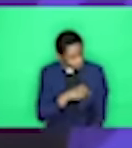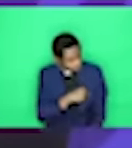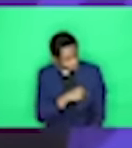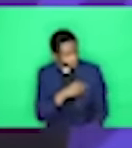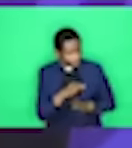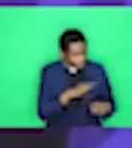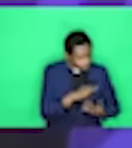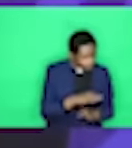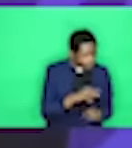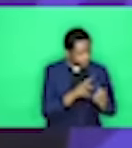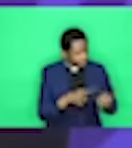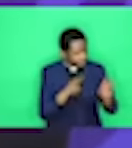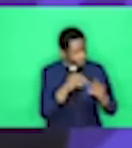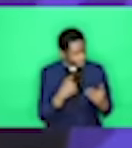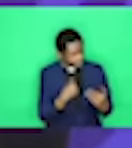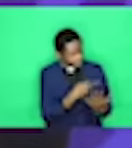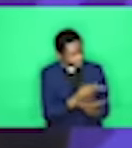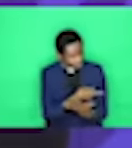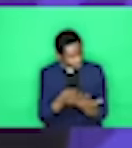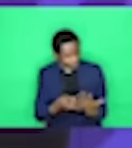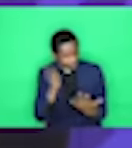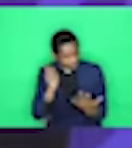values they hold on to.